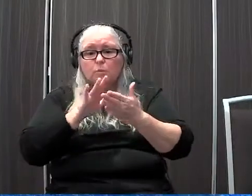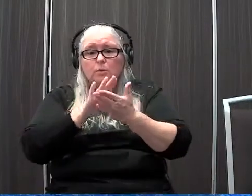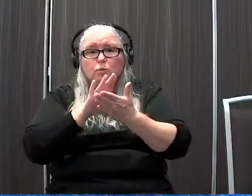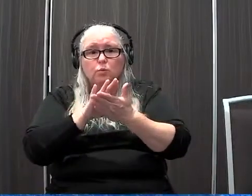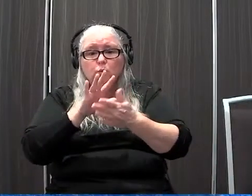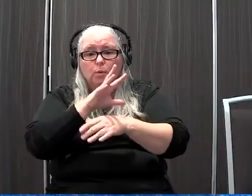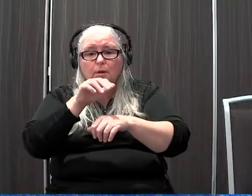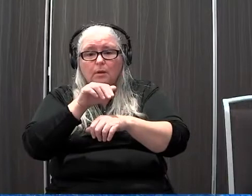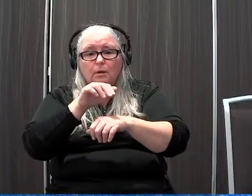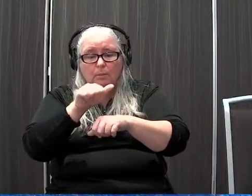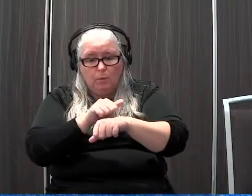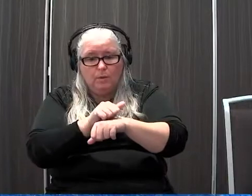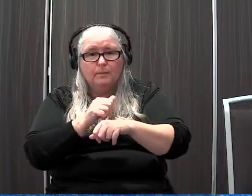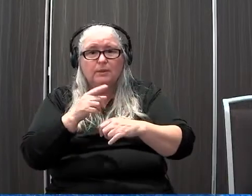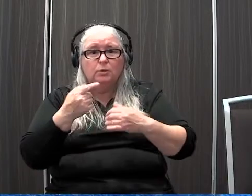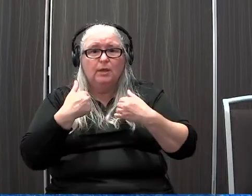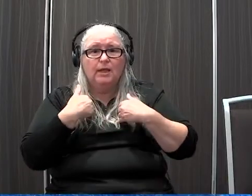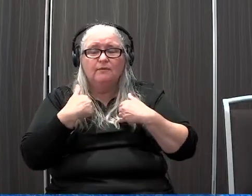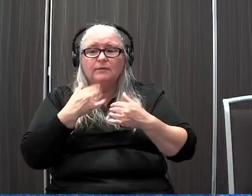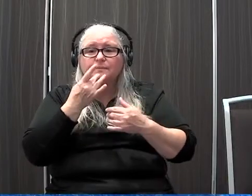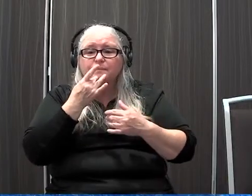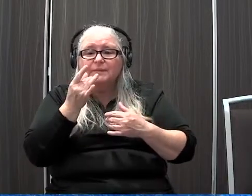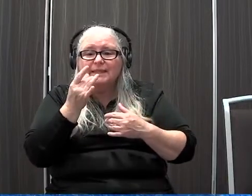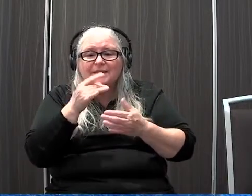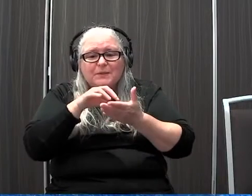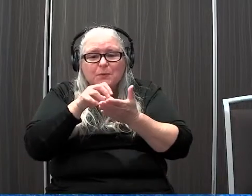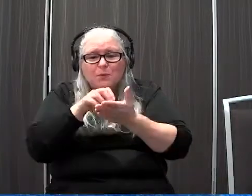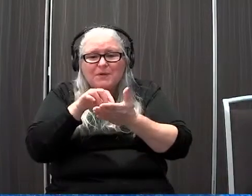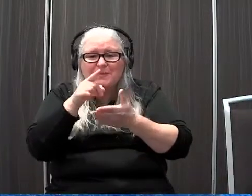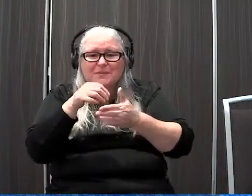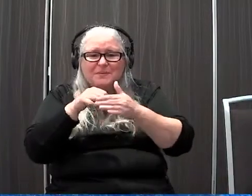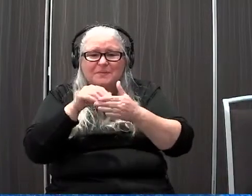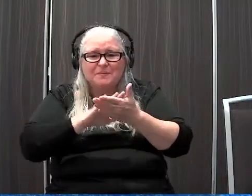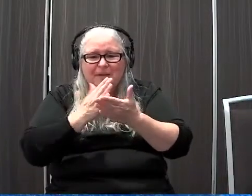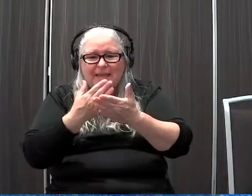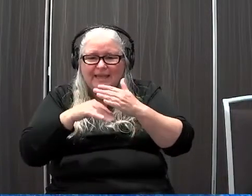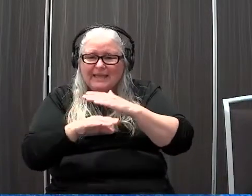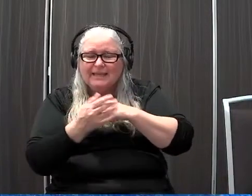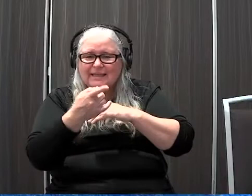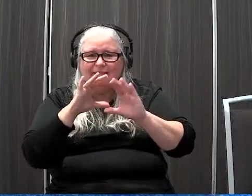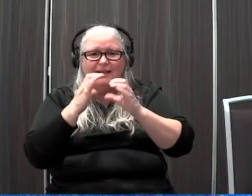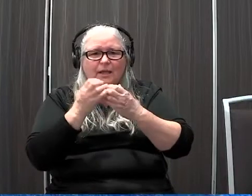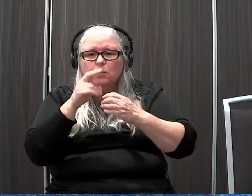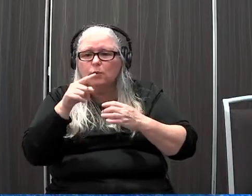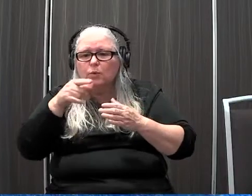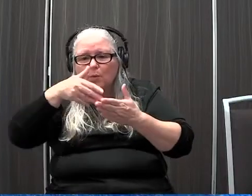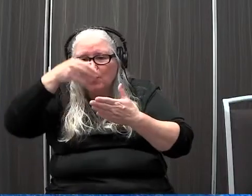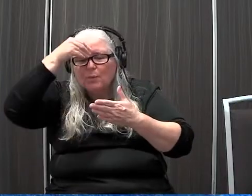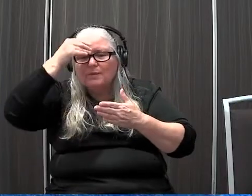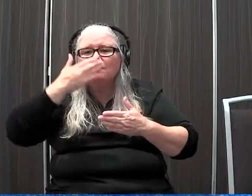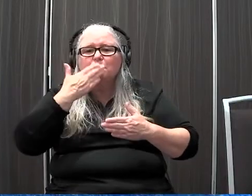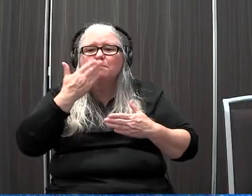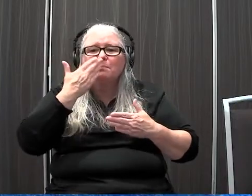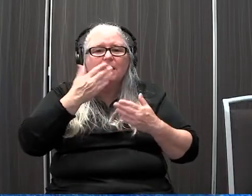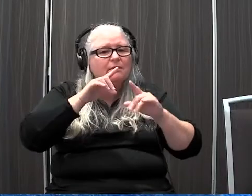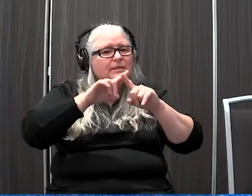you're tasting cookies that you baked in class, or you are learning to smell different scents. And if